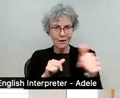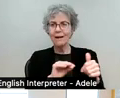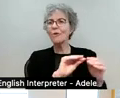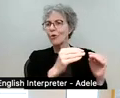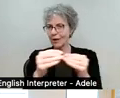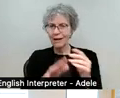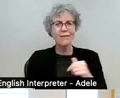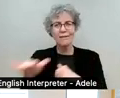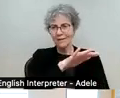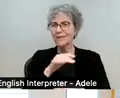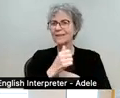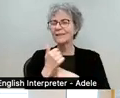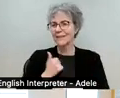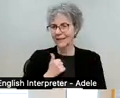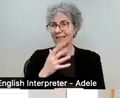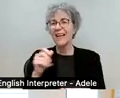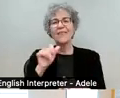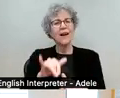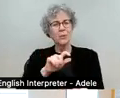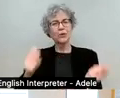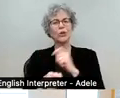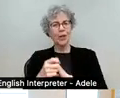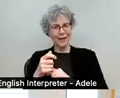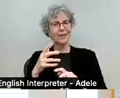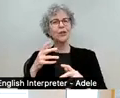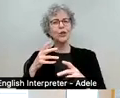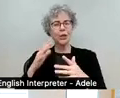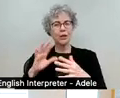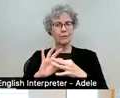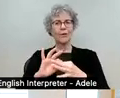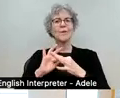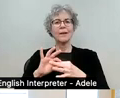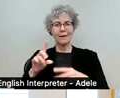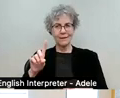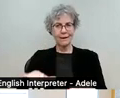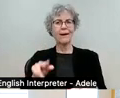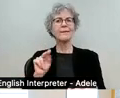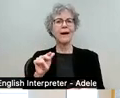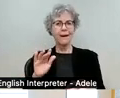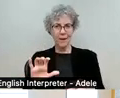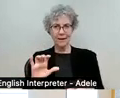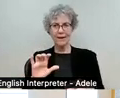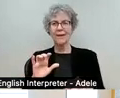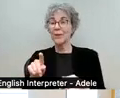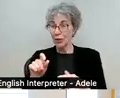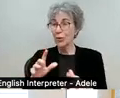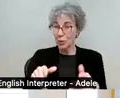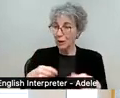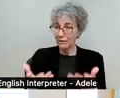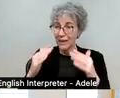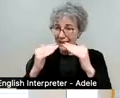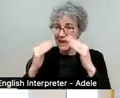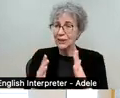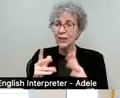change the dynamic when you come in as an organization that is doing housing, but you're not coming and saying, can you give us a